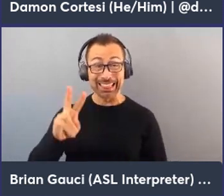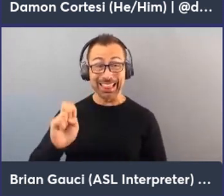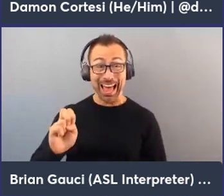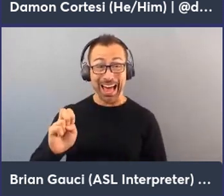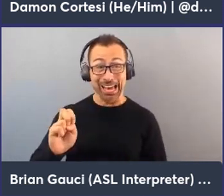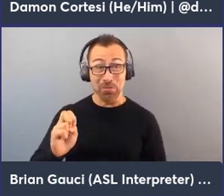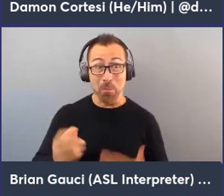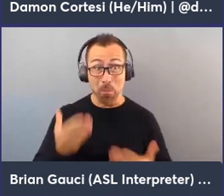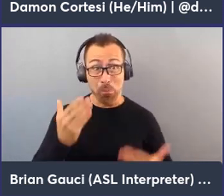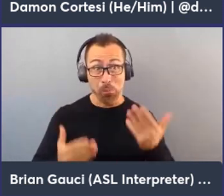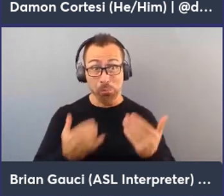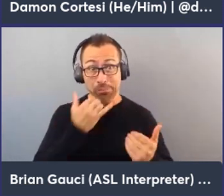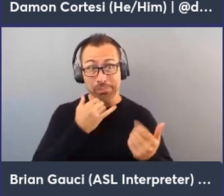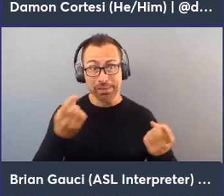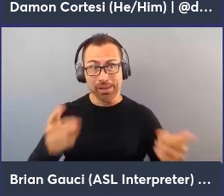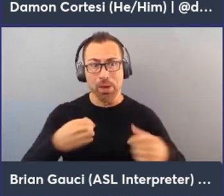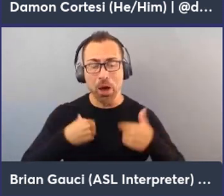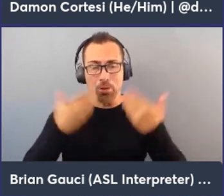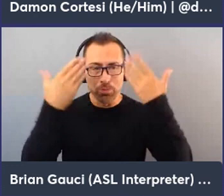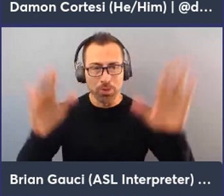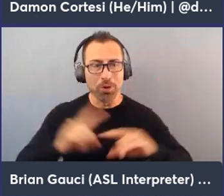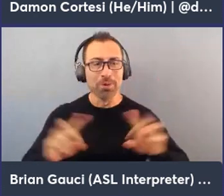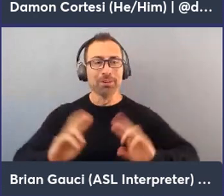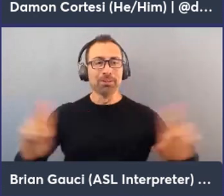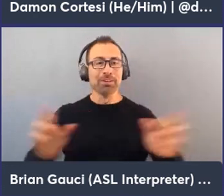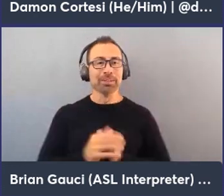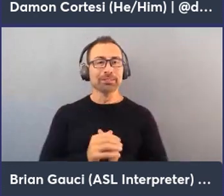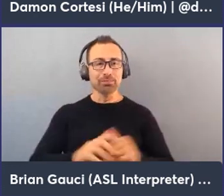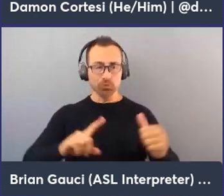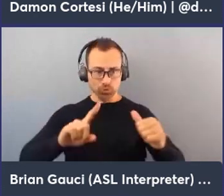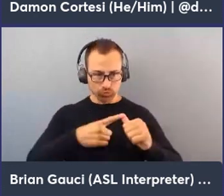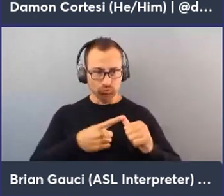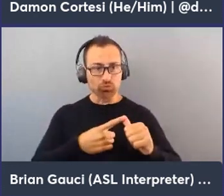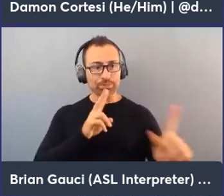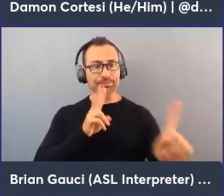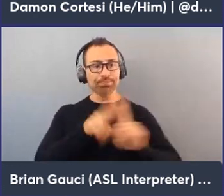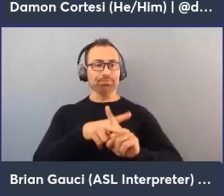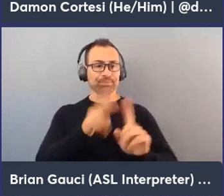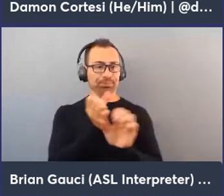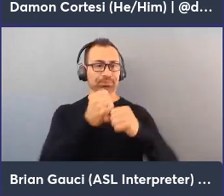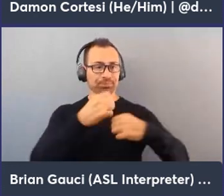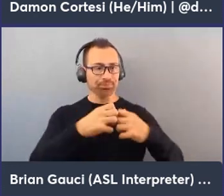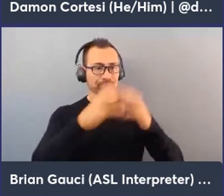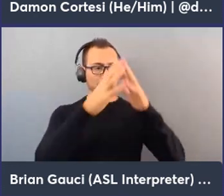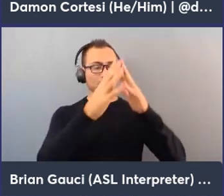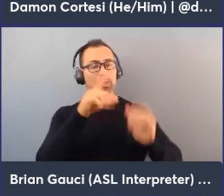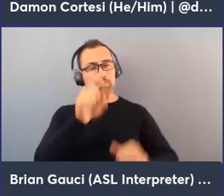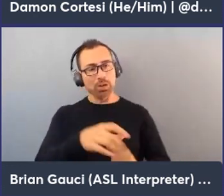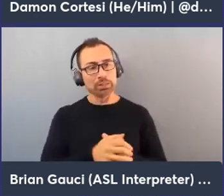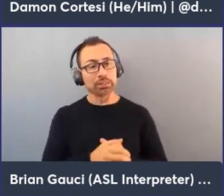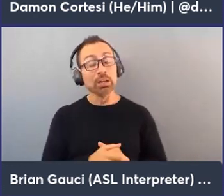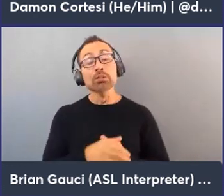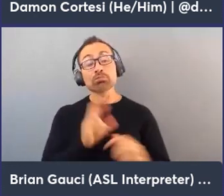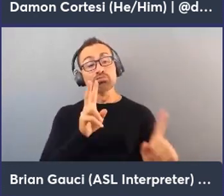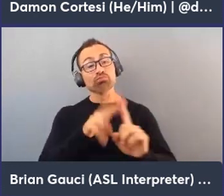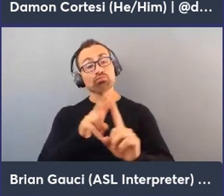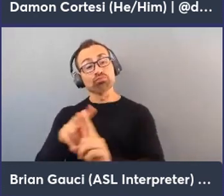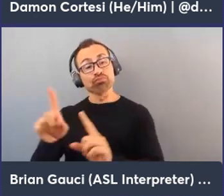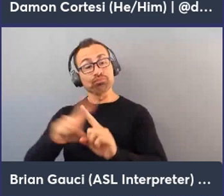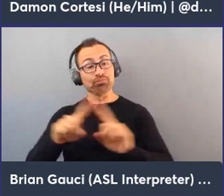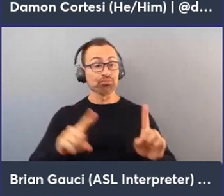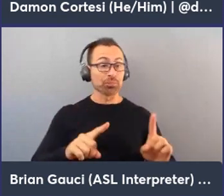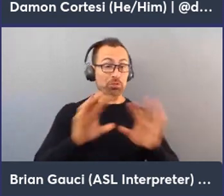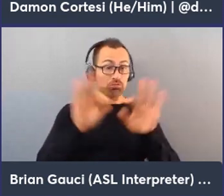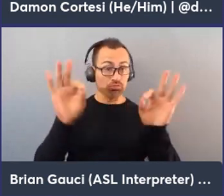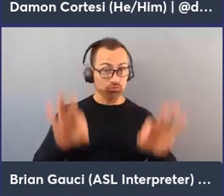The first thing we need to do is create an application on EMR Serverless. Applications are the different frameworks that you can run. So what I'm going to do is I'm